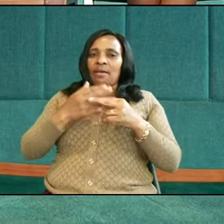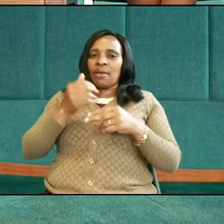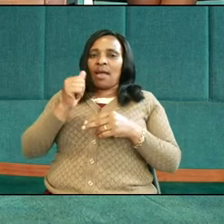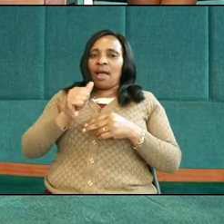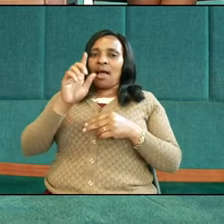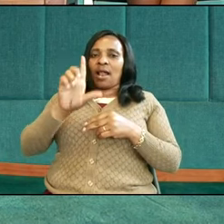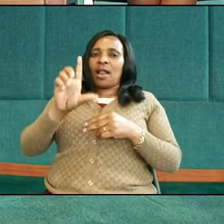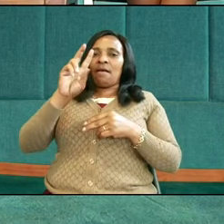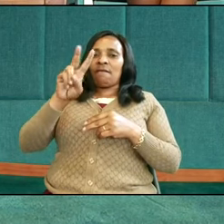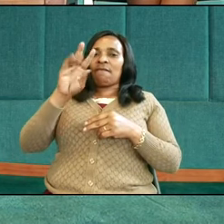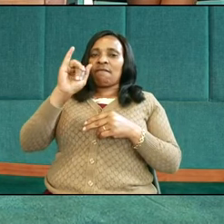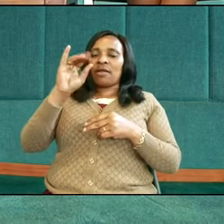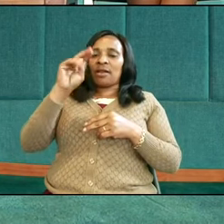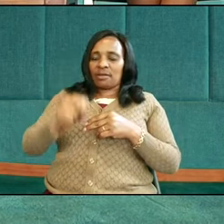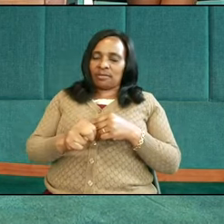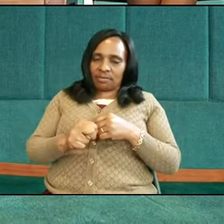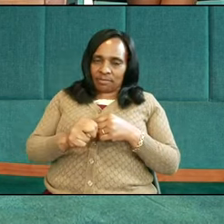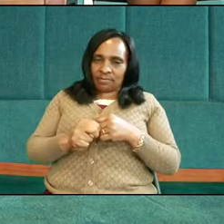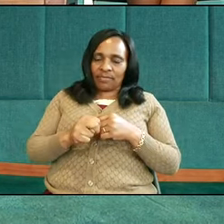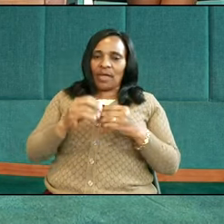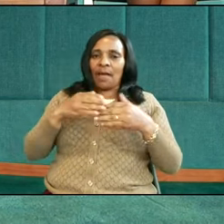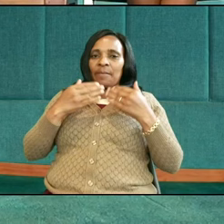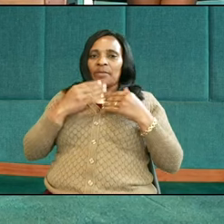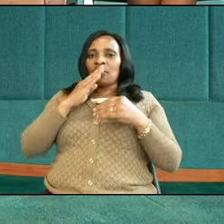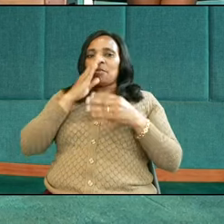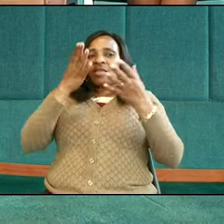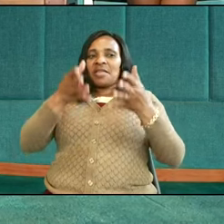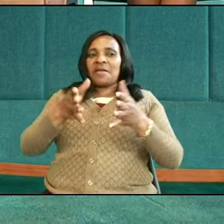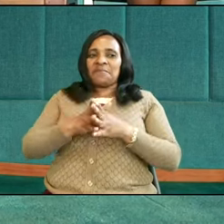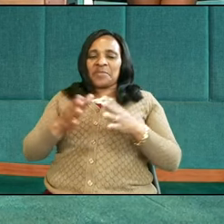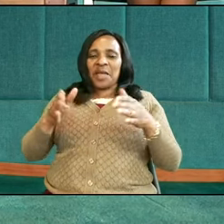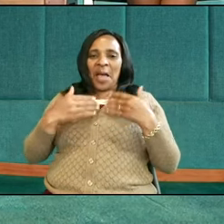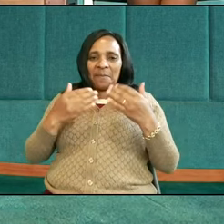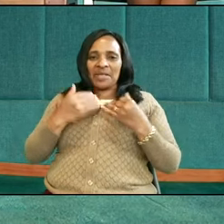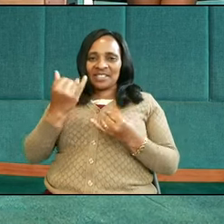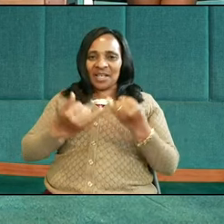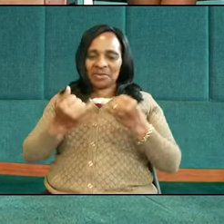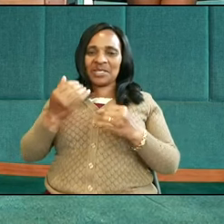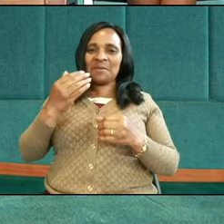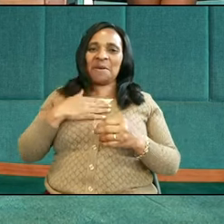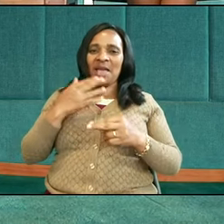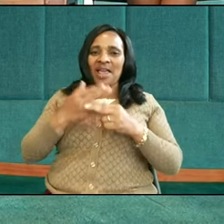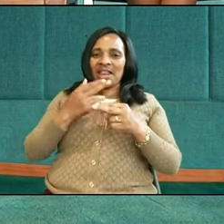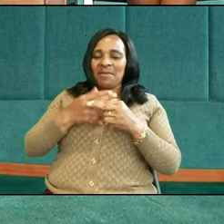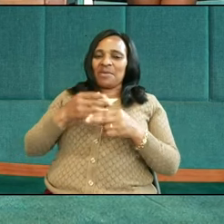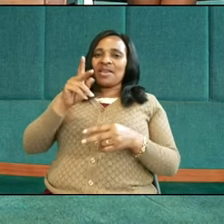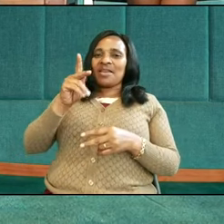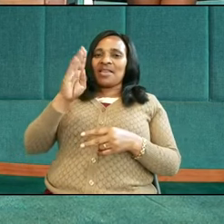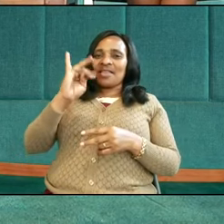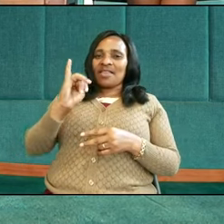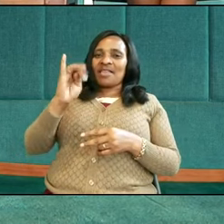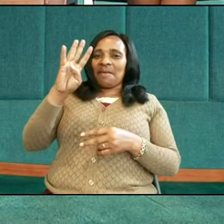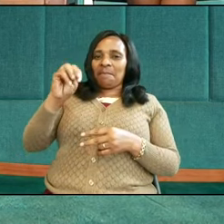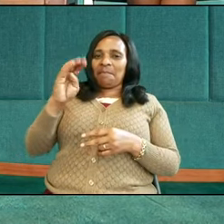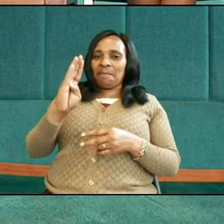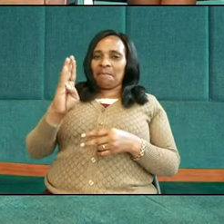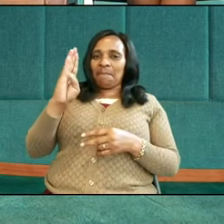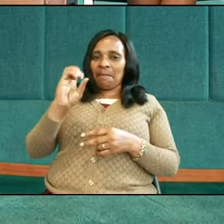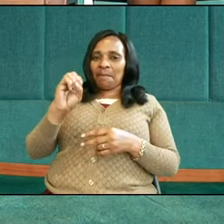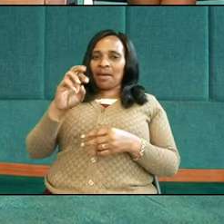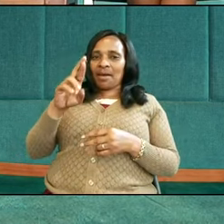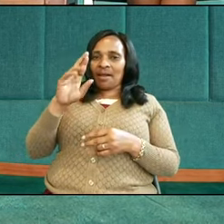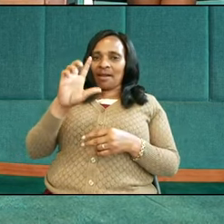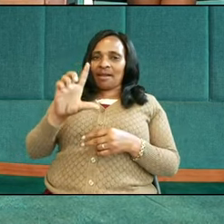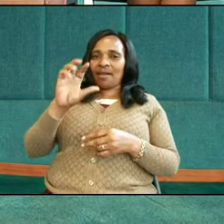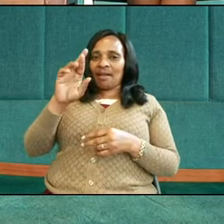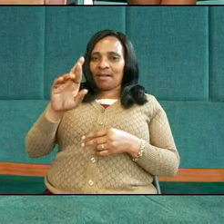Mosomi. I'm happy to be with you. Good stuff. Happy Sabbath. My name is Kimberly. I'm happy to be here with you.